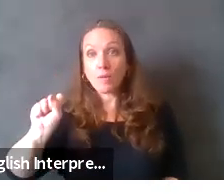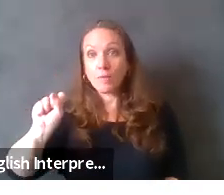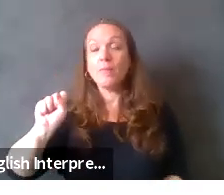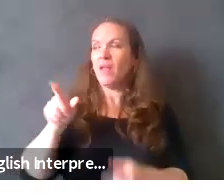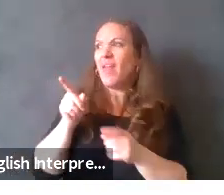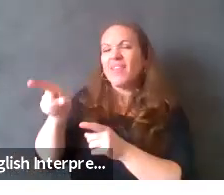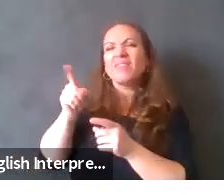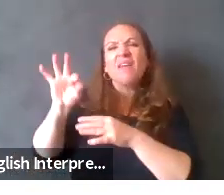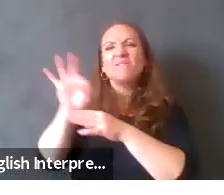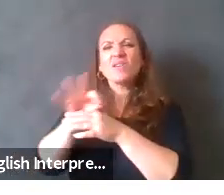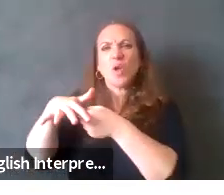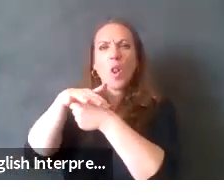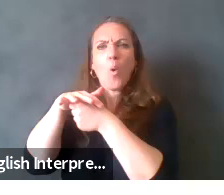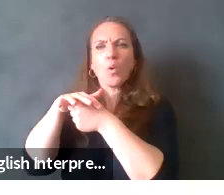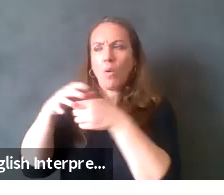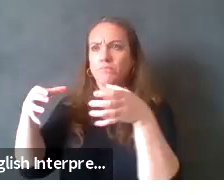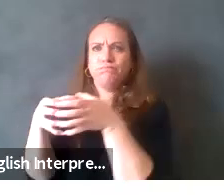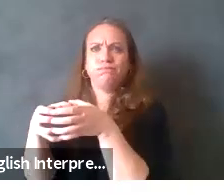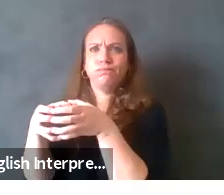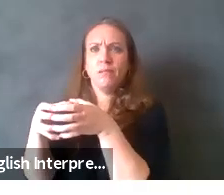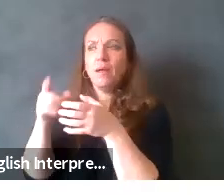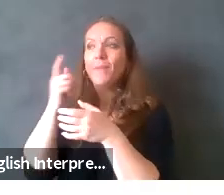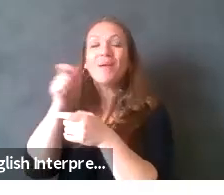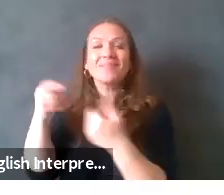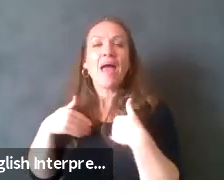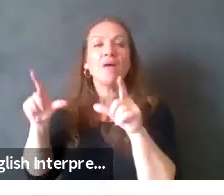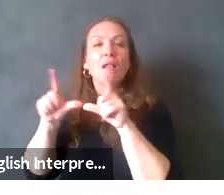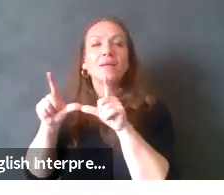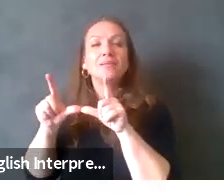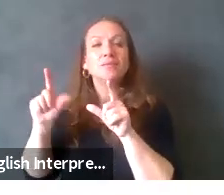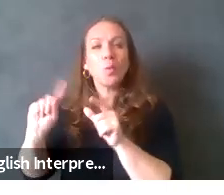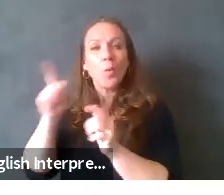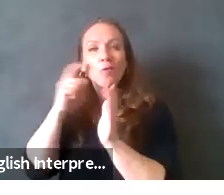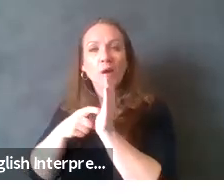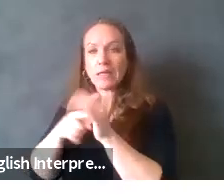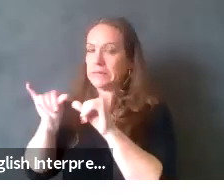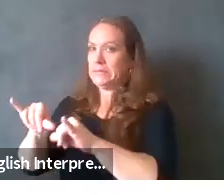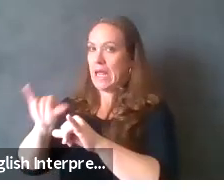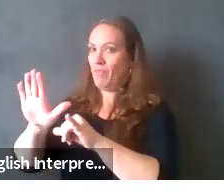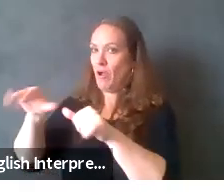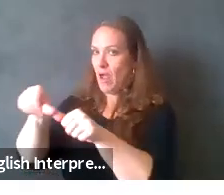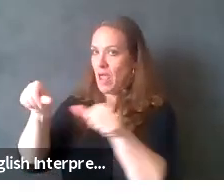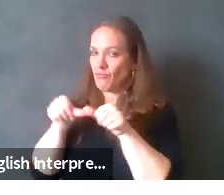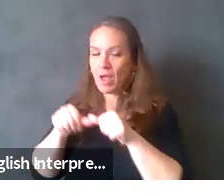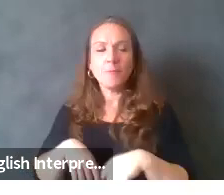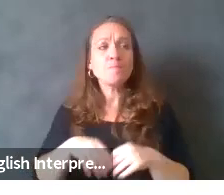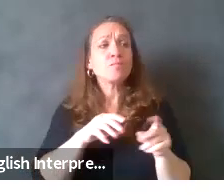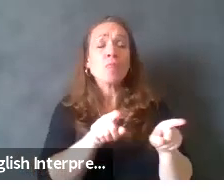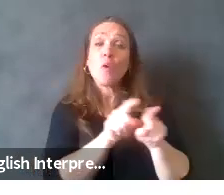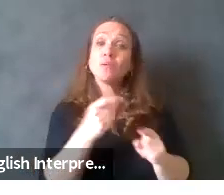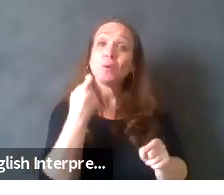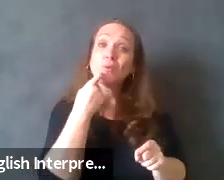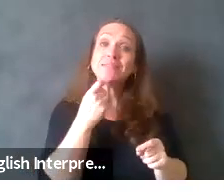the state where their license is recognized. And then we've recently had a partner with